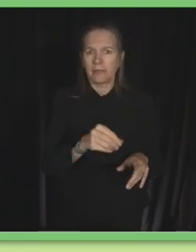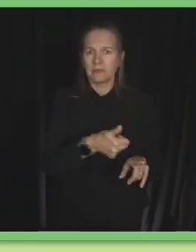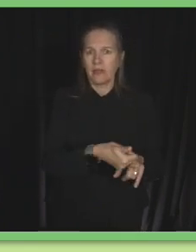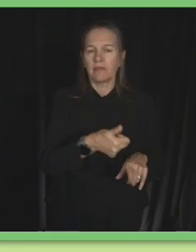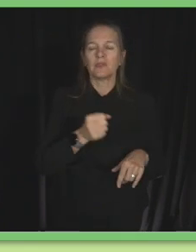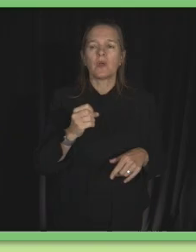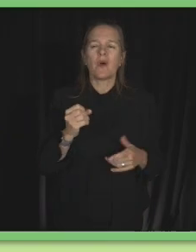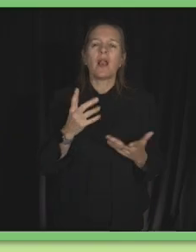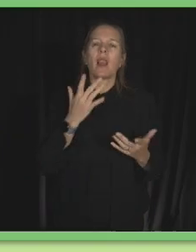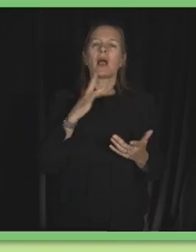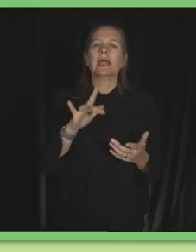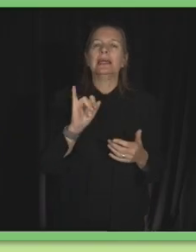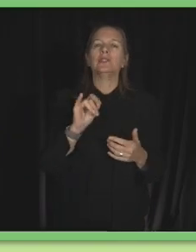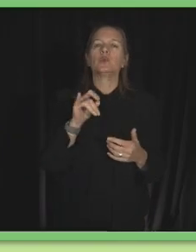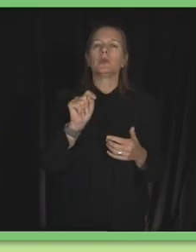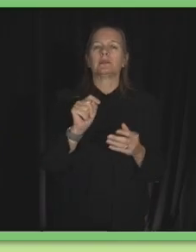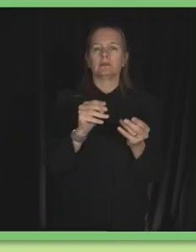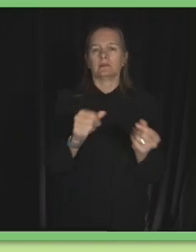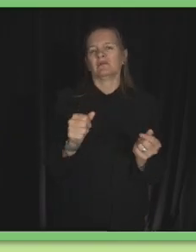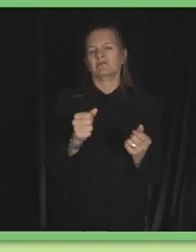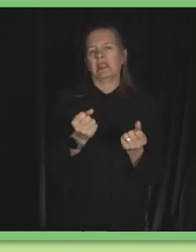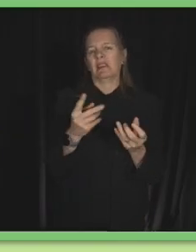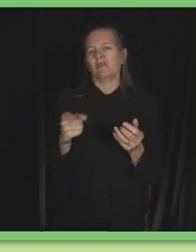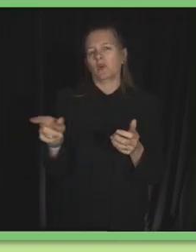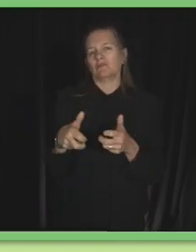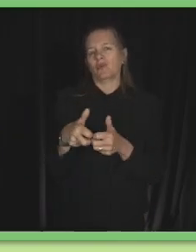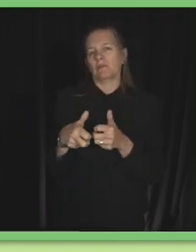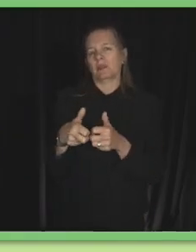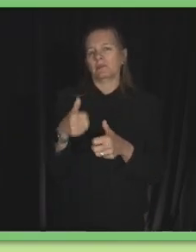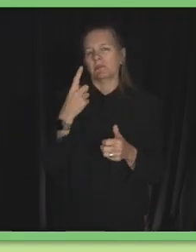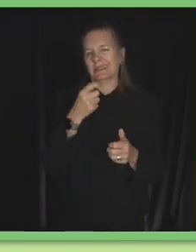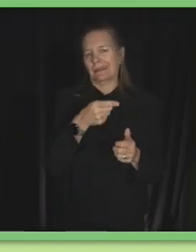already solved a lot of these problems with their development platform.